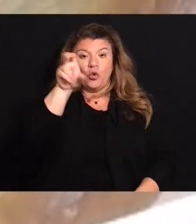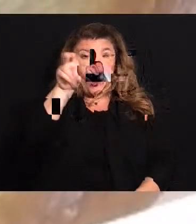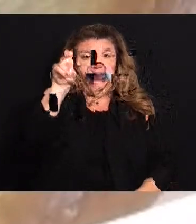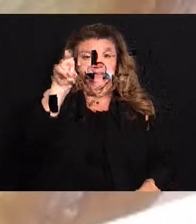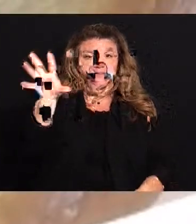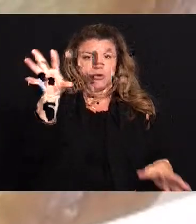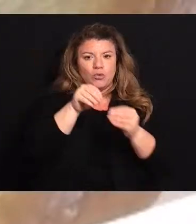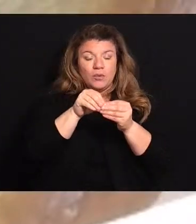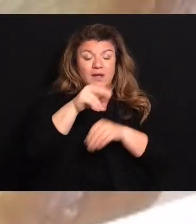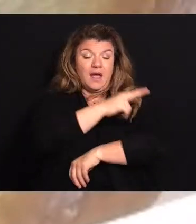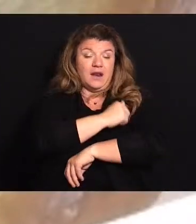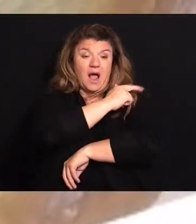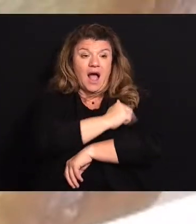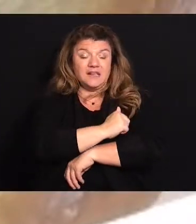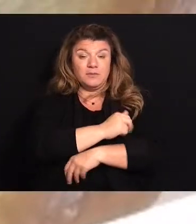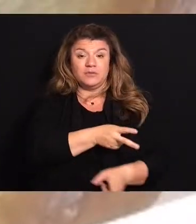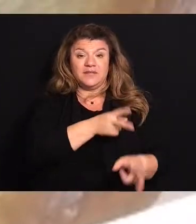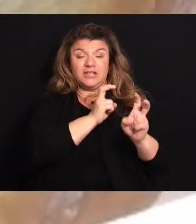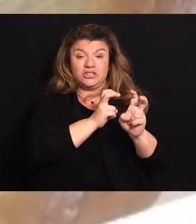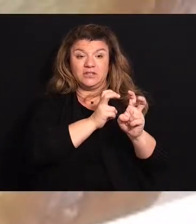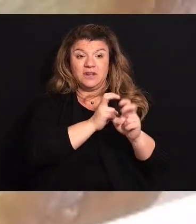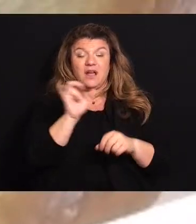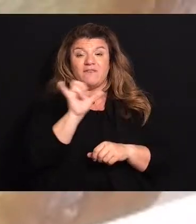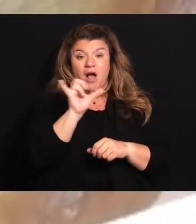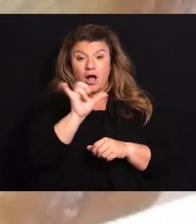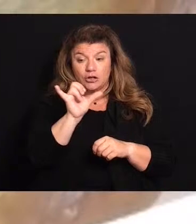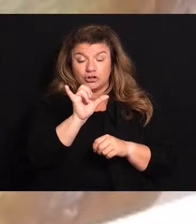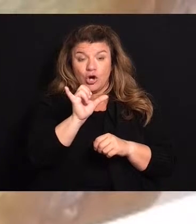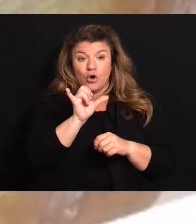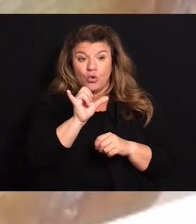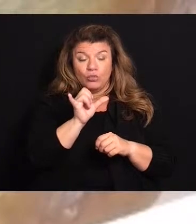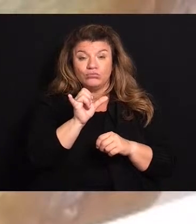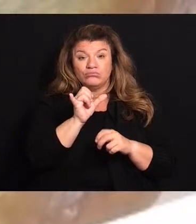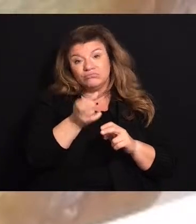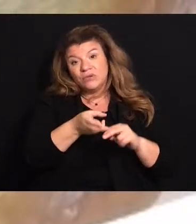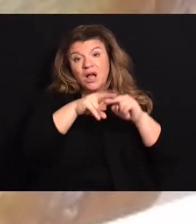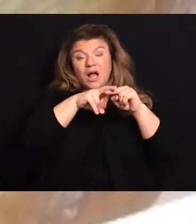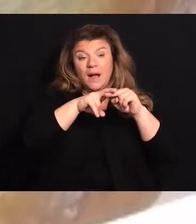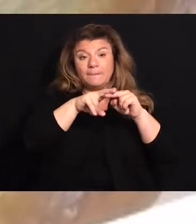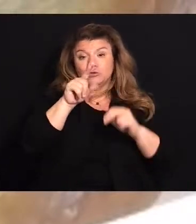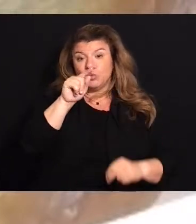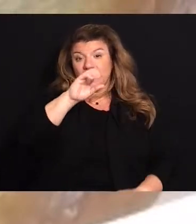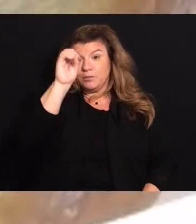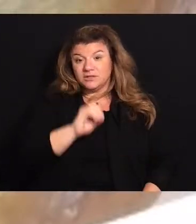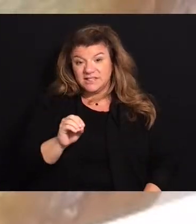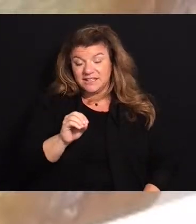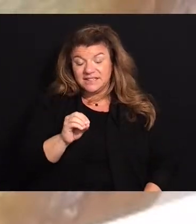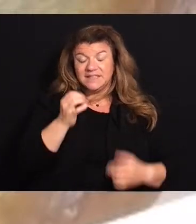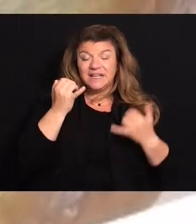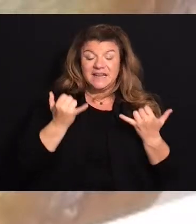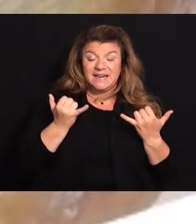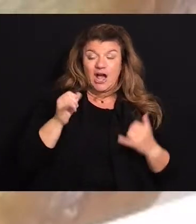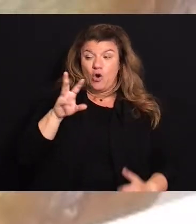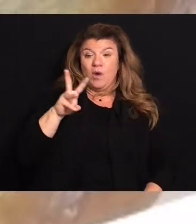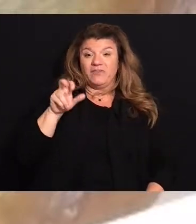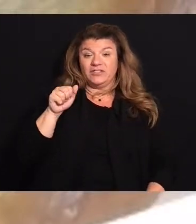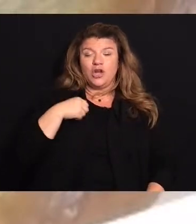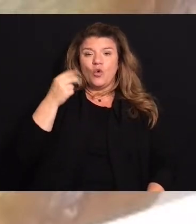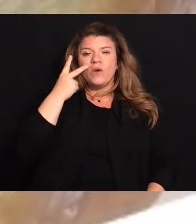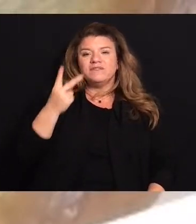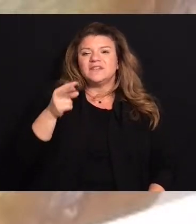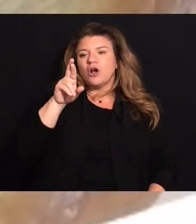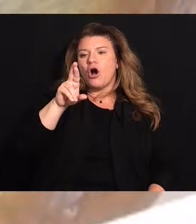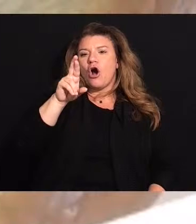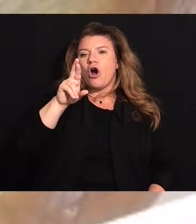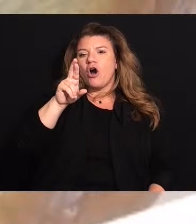And hospitalizations have also increased about 20%. And in West Virginia, we have seen our R value now